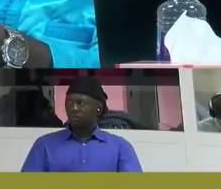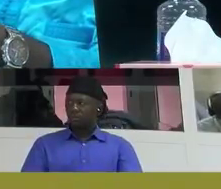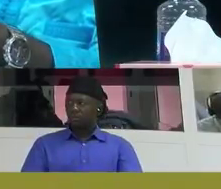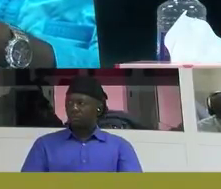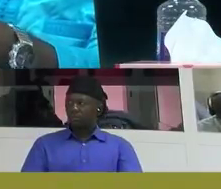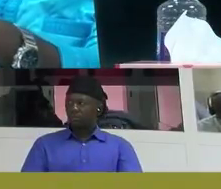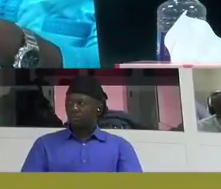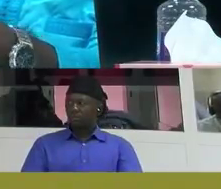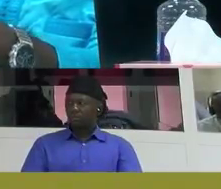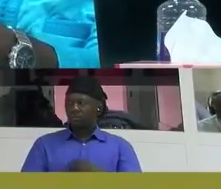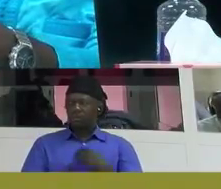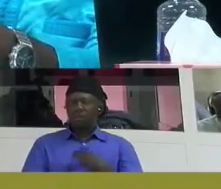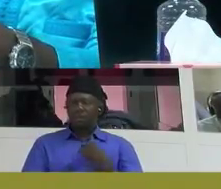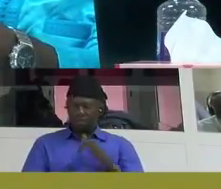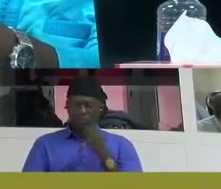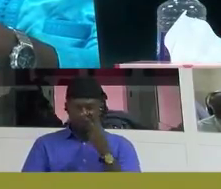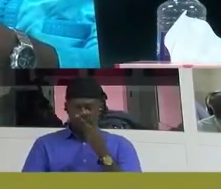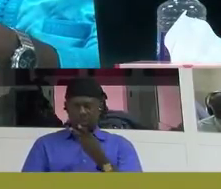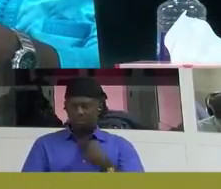itself on hair tie. Uh-huh.